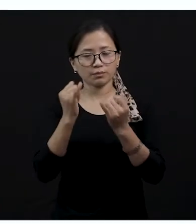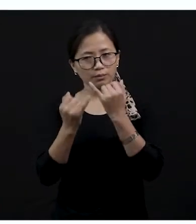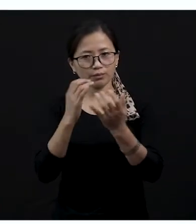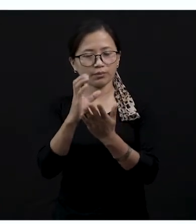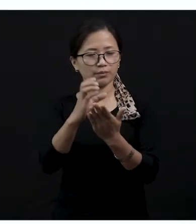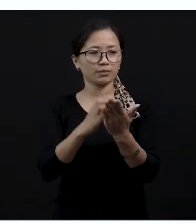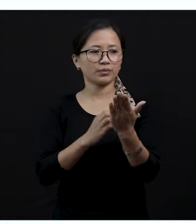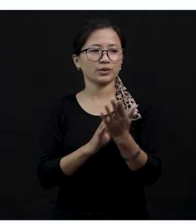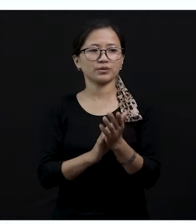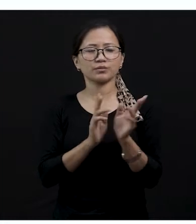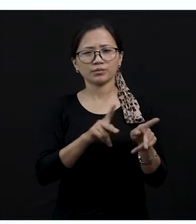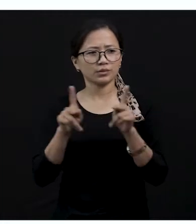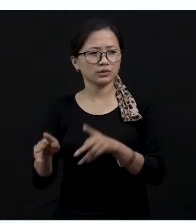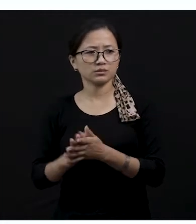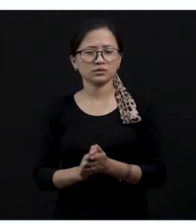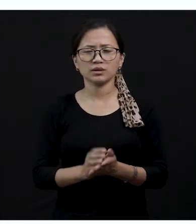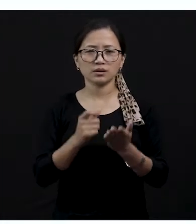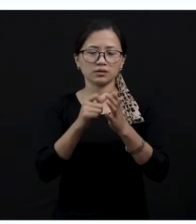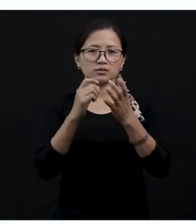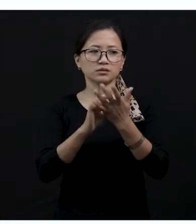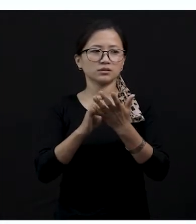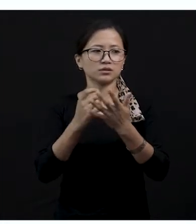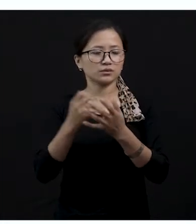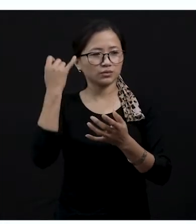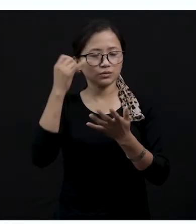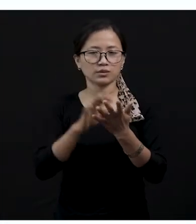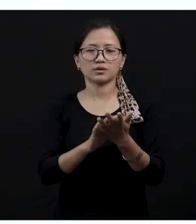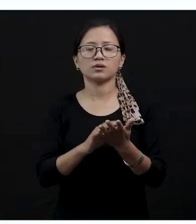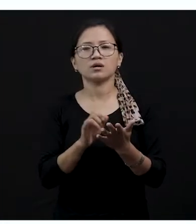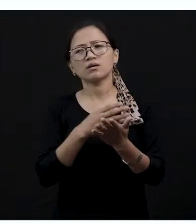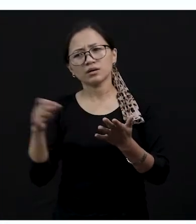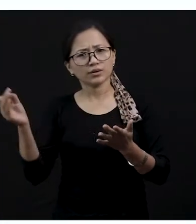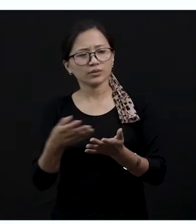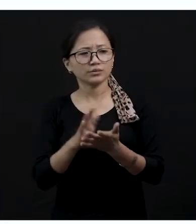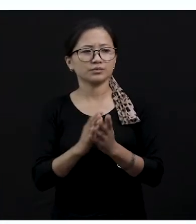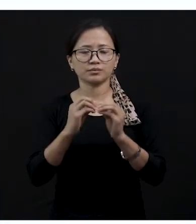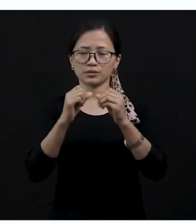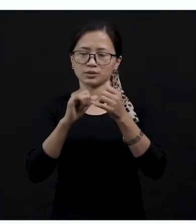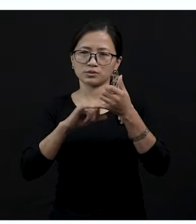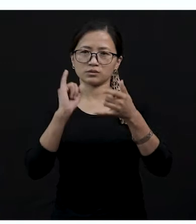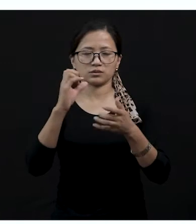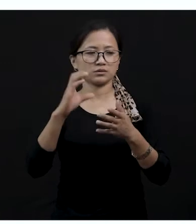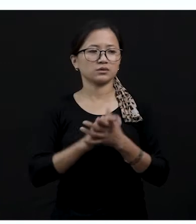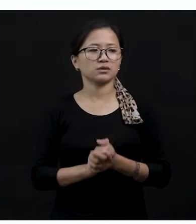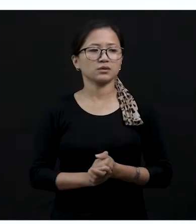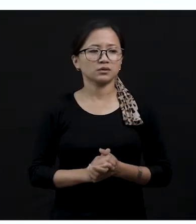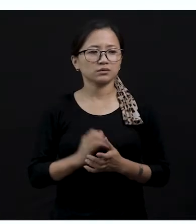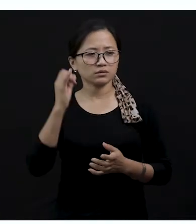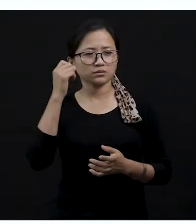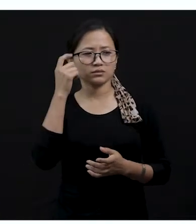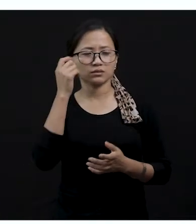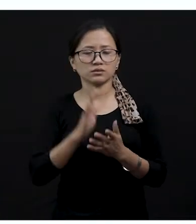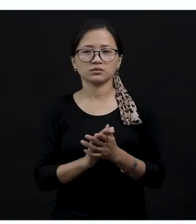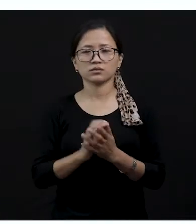will also acquire basic understanding of the poem. And after learning this poem, we can also imagine